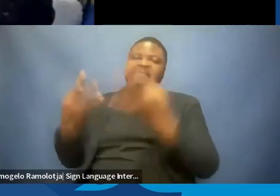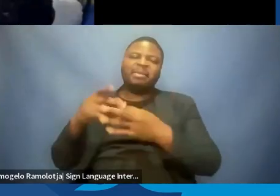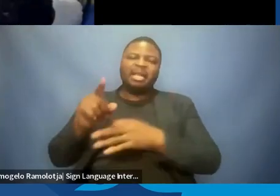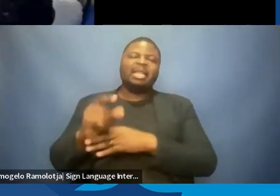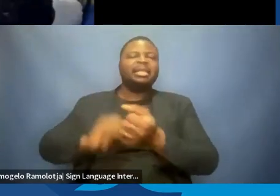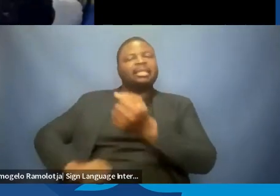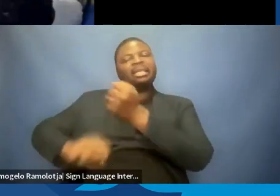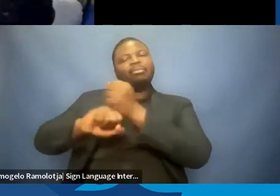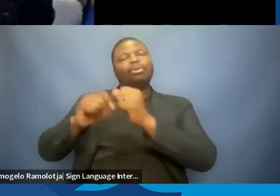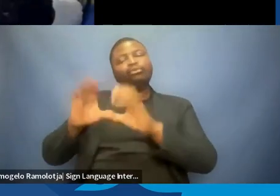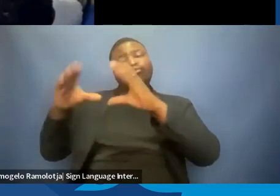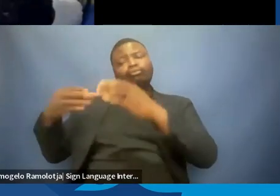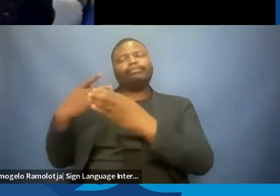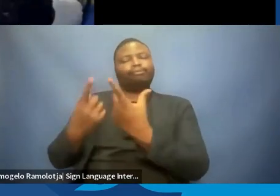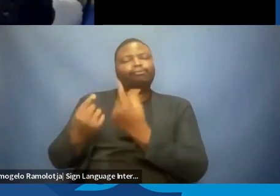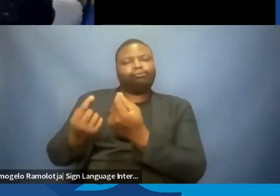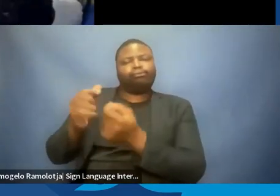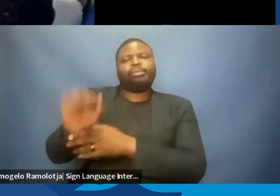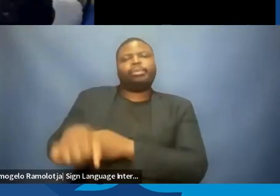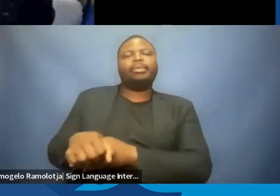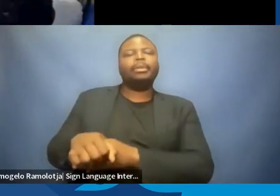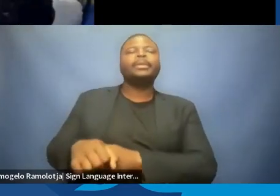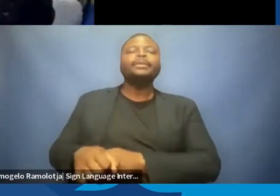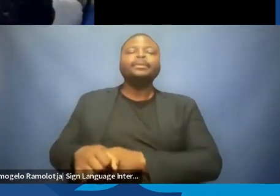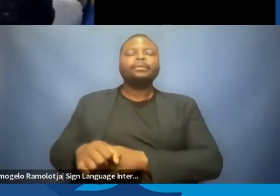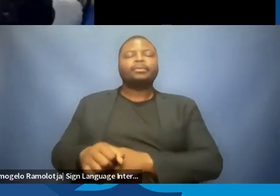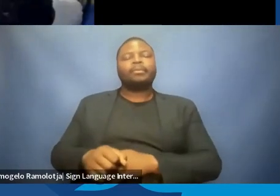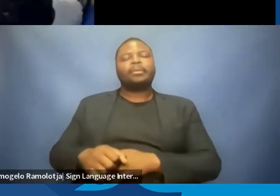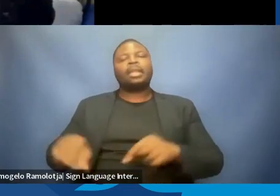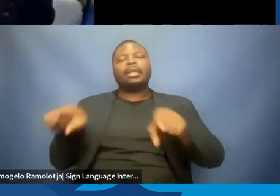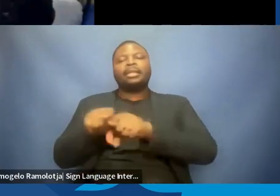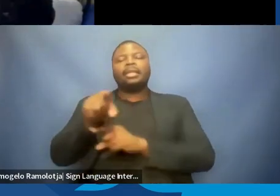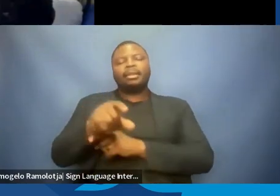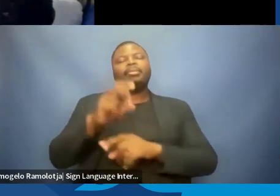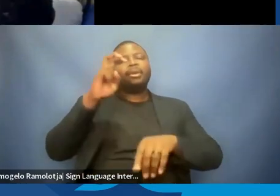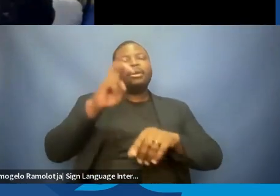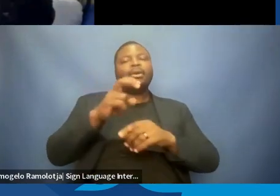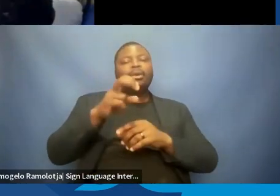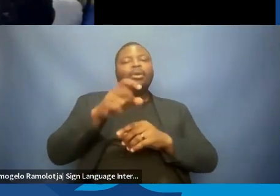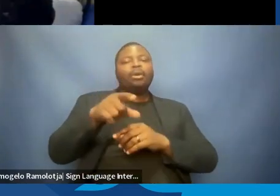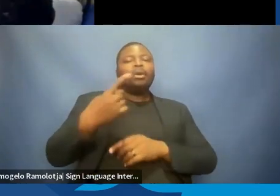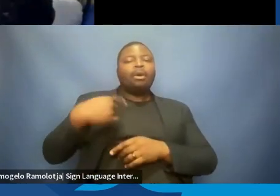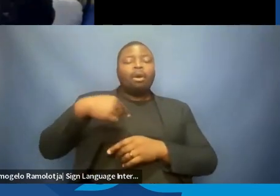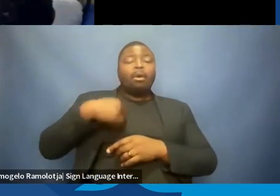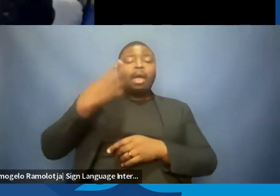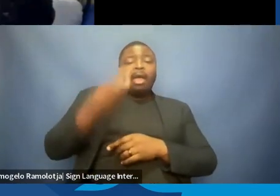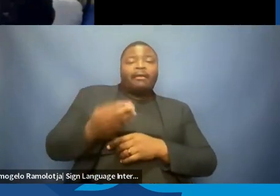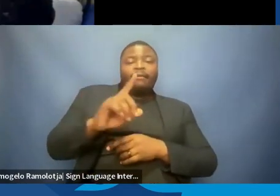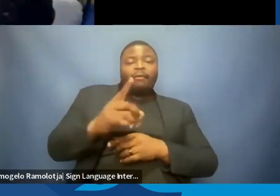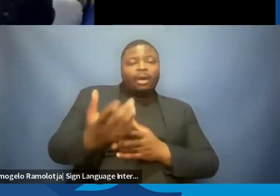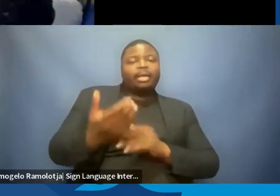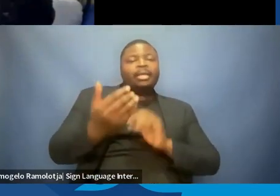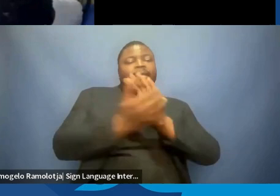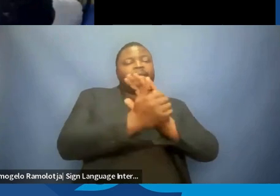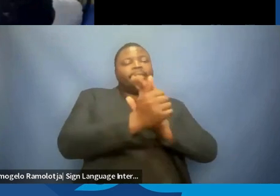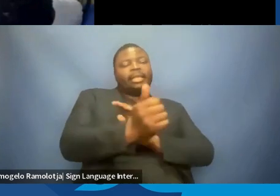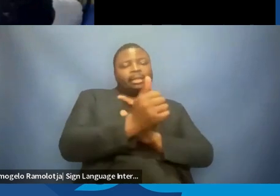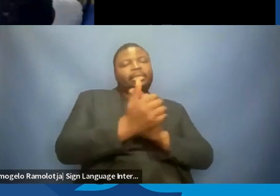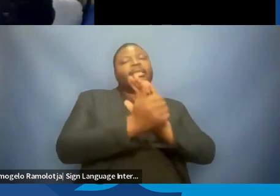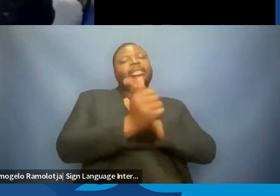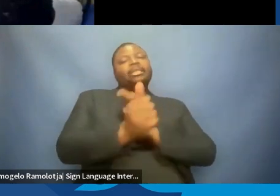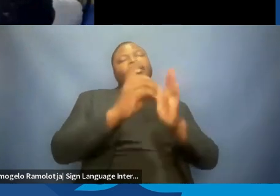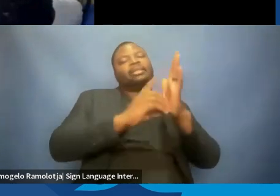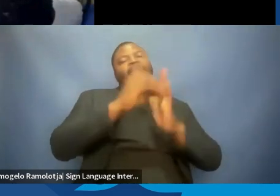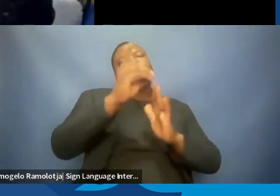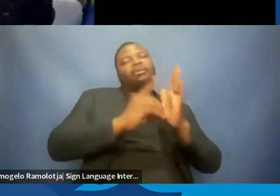or group counseling sessions is offered to clients. We also do a lot of family support groups, and as